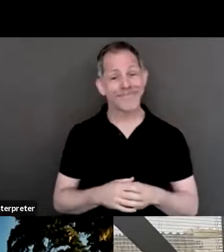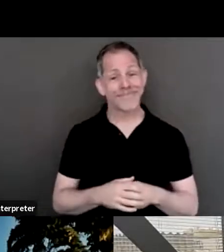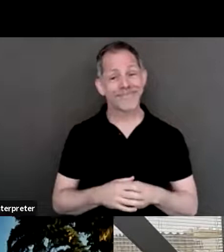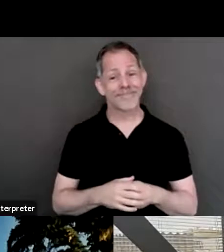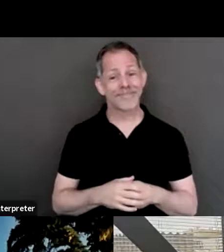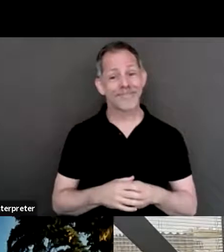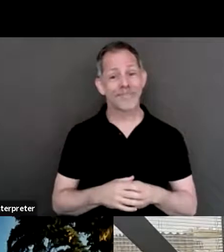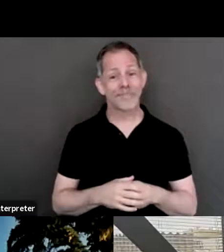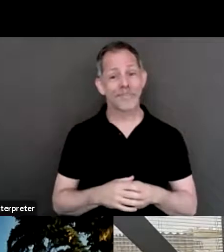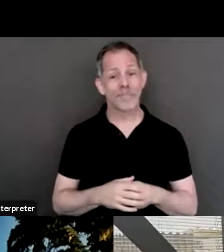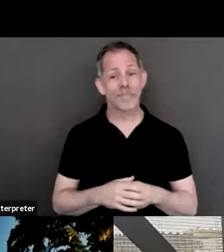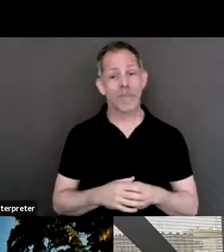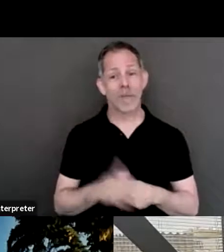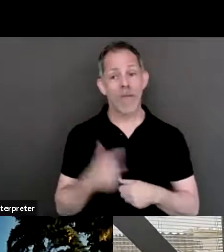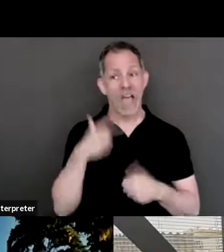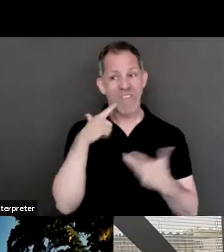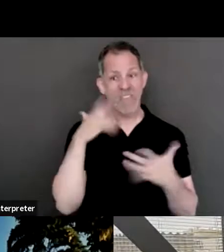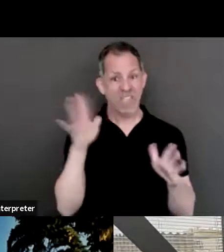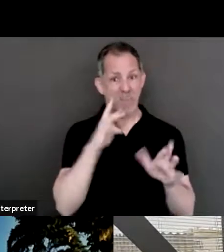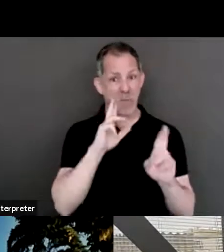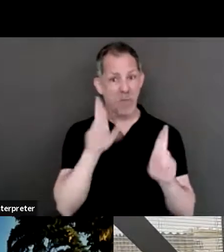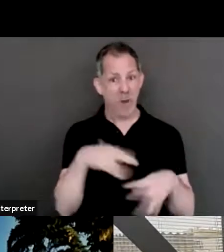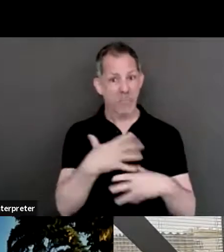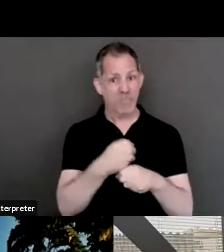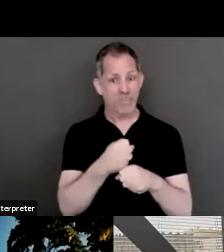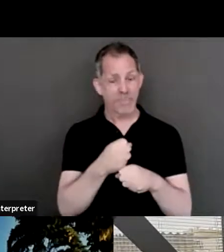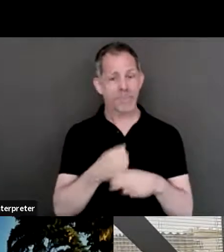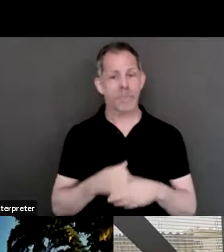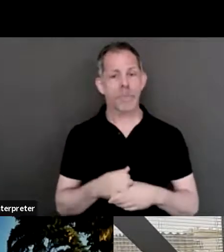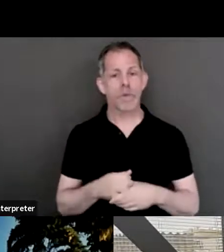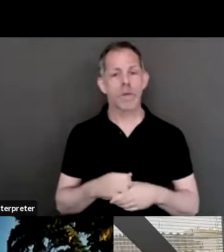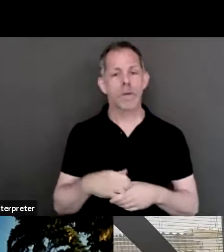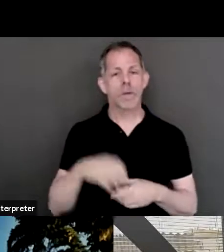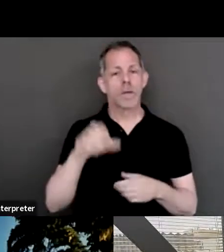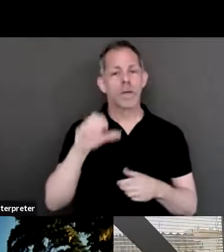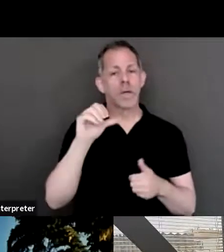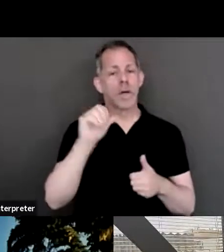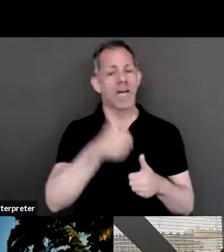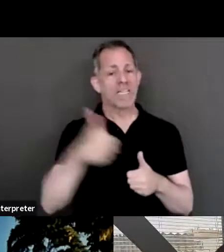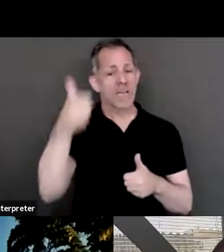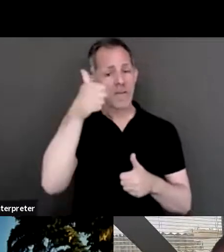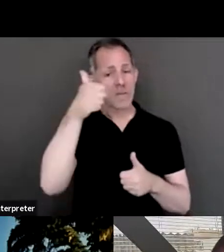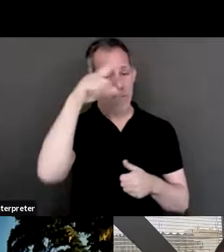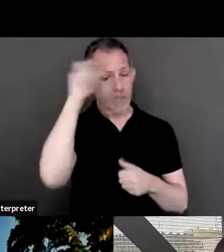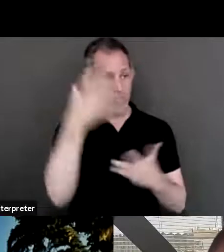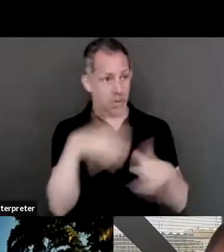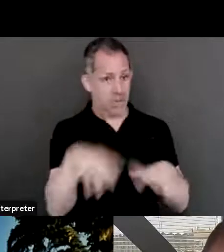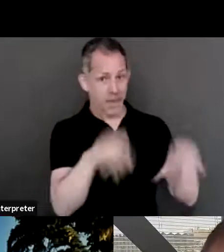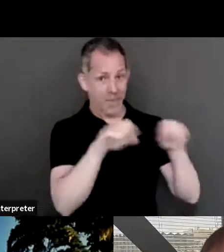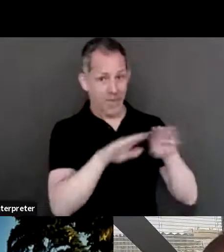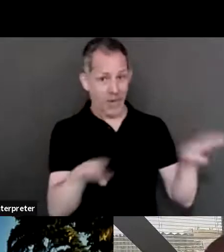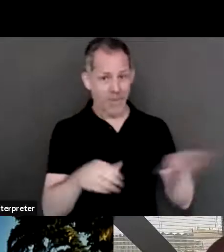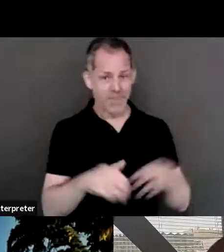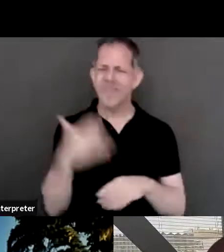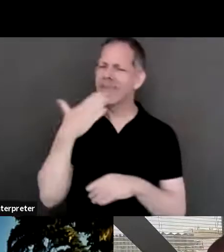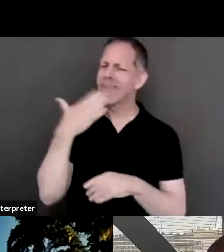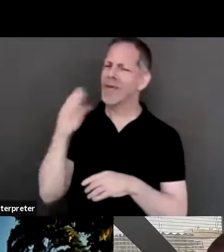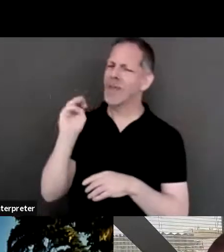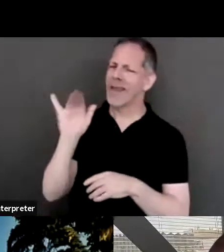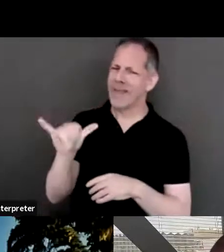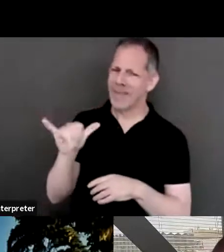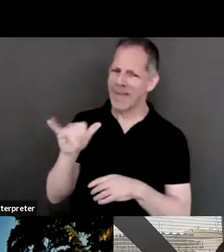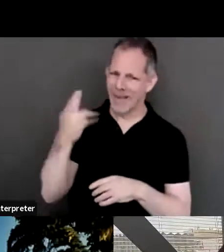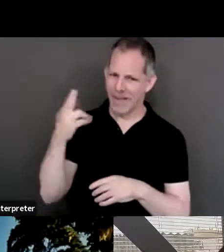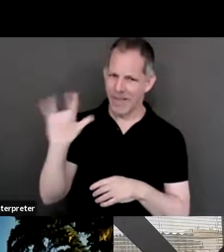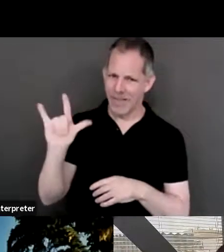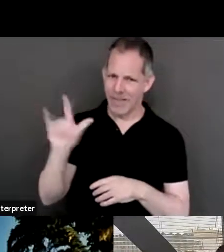or excuse me, Executive Summers, if you want to take it back over. Great, thank you, Amy. Thanks for that, and all your hard work.